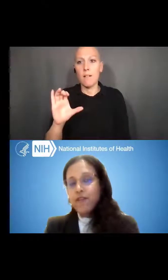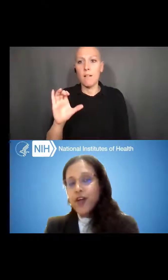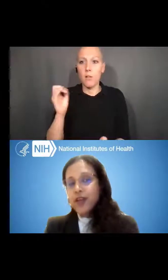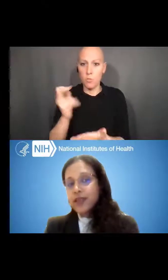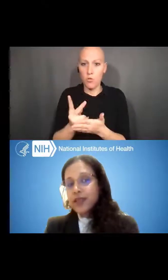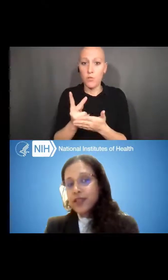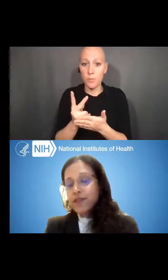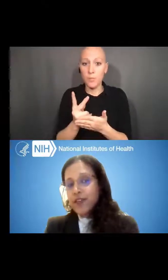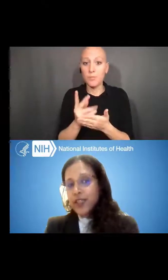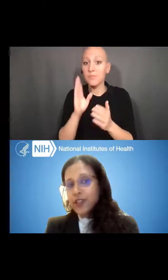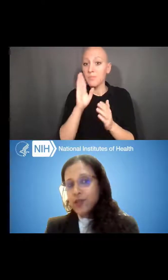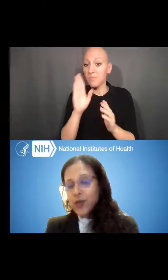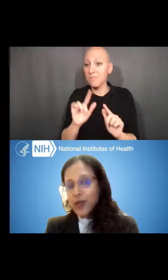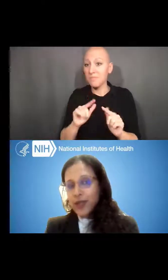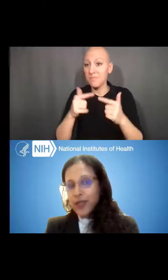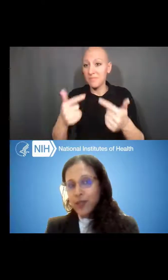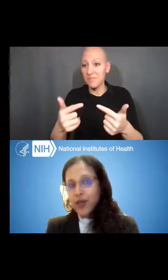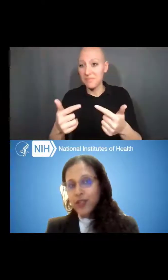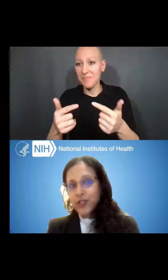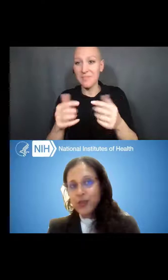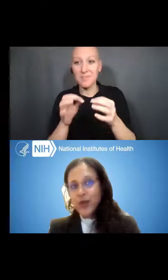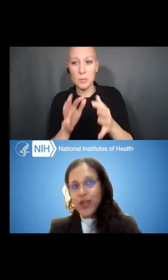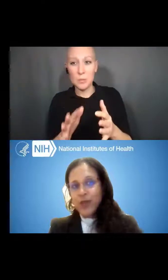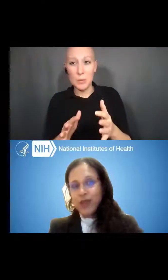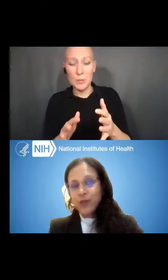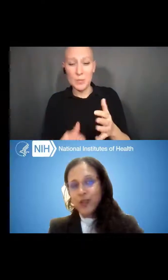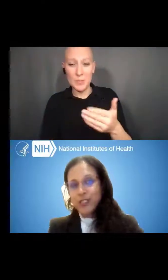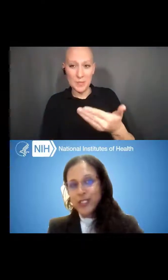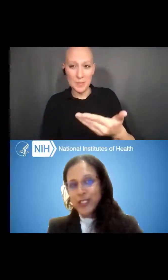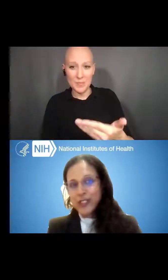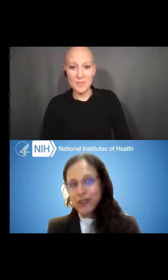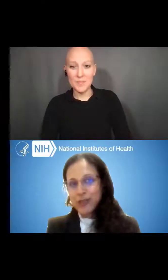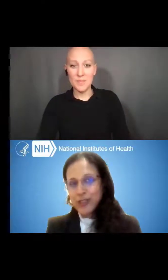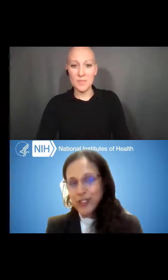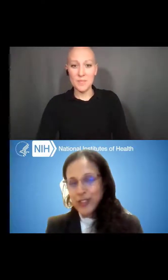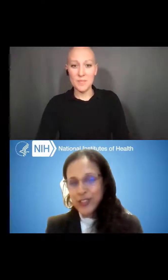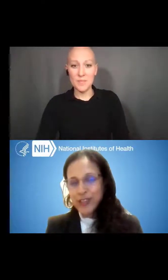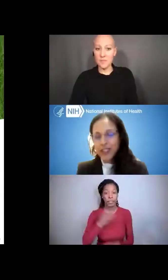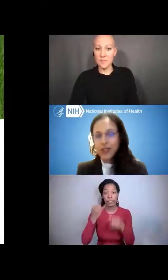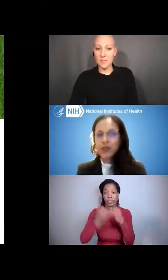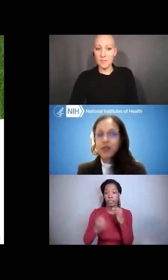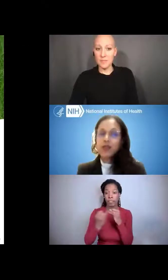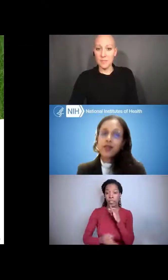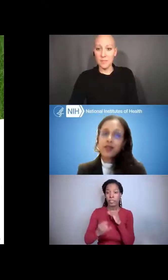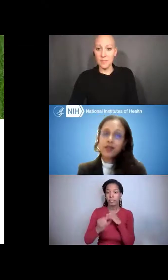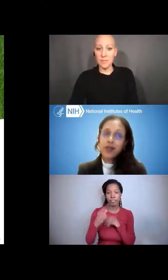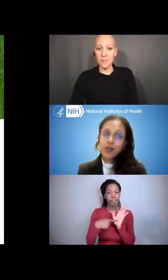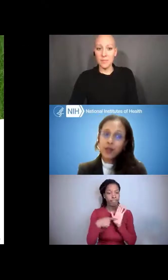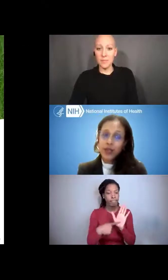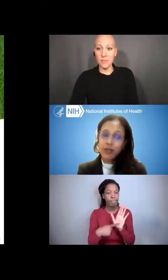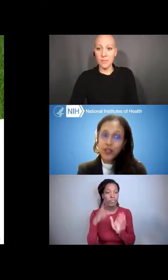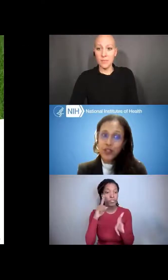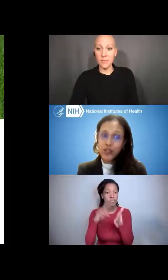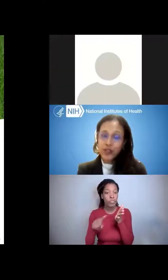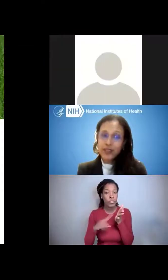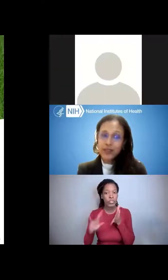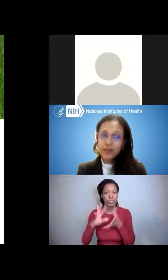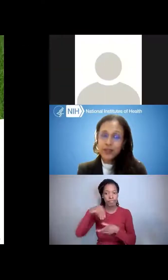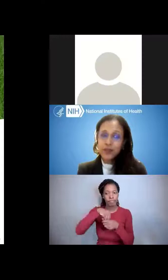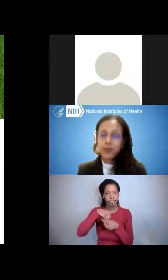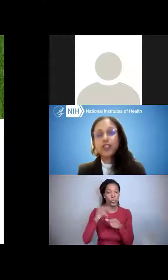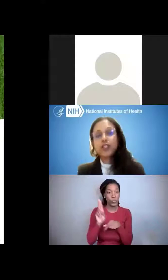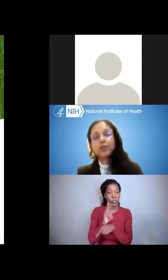And our third and final requirement, policy requirement, when research involves the use of animals is an animal welfare